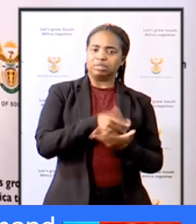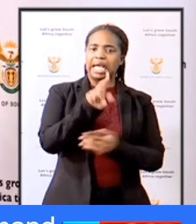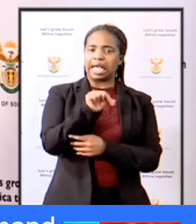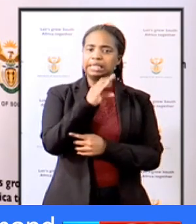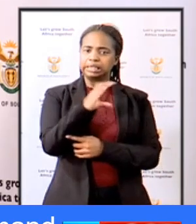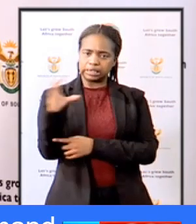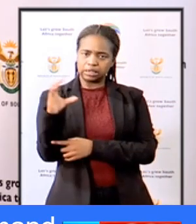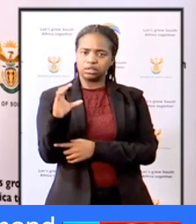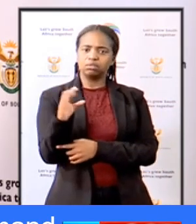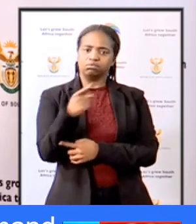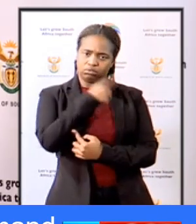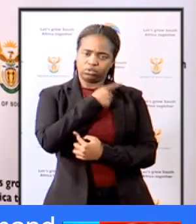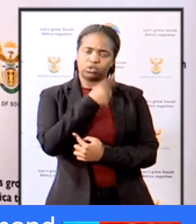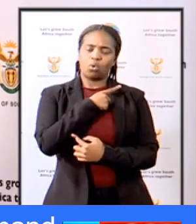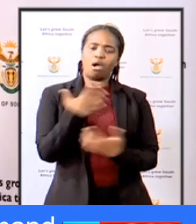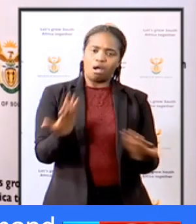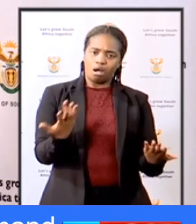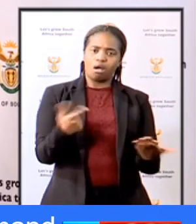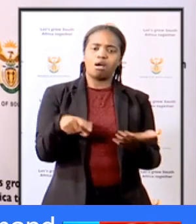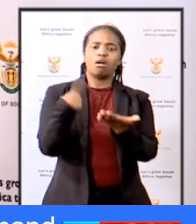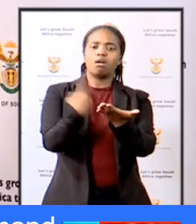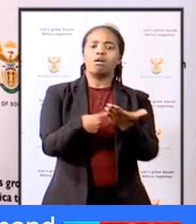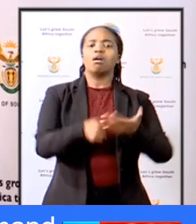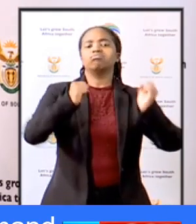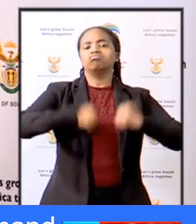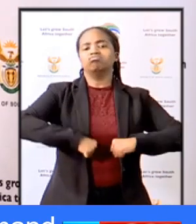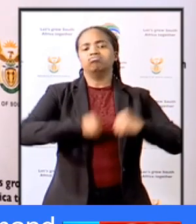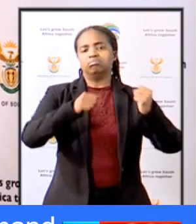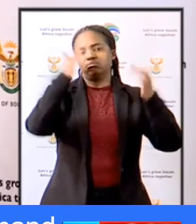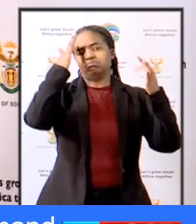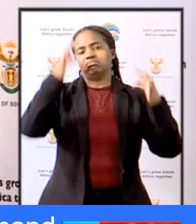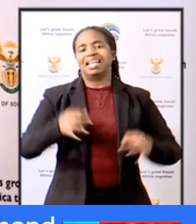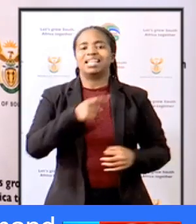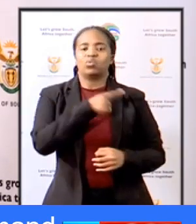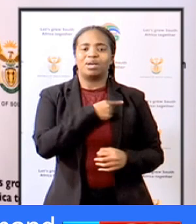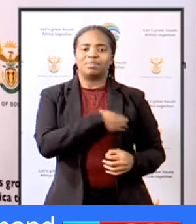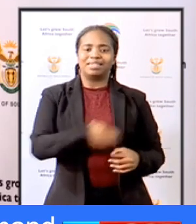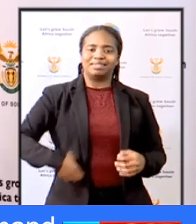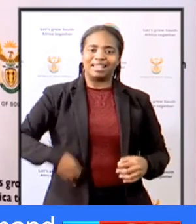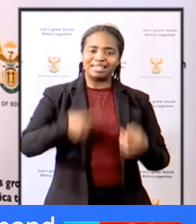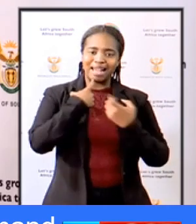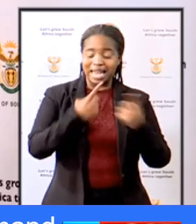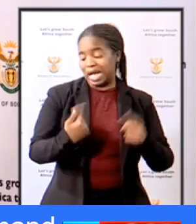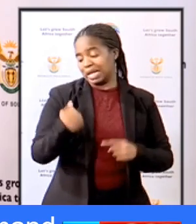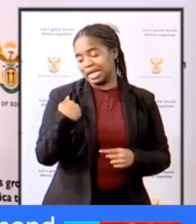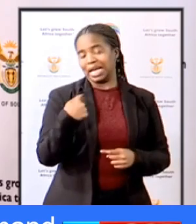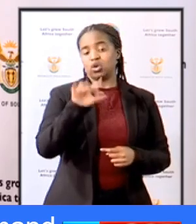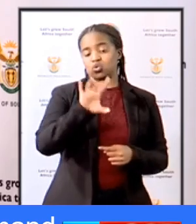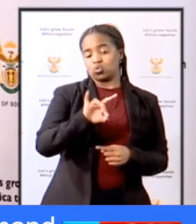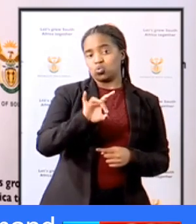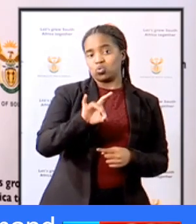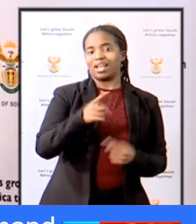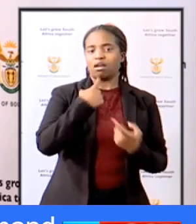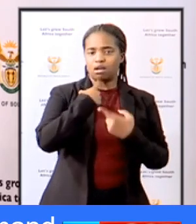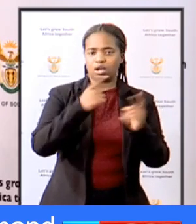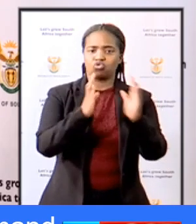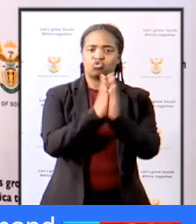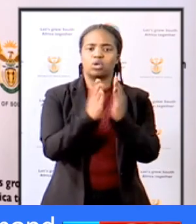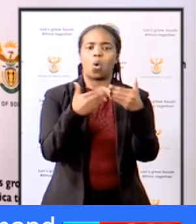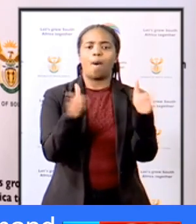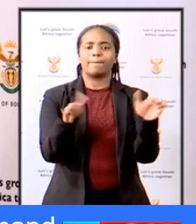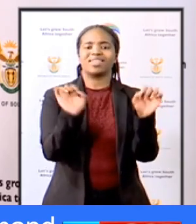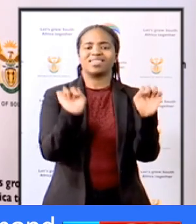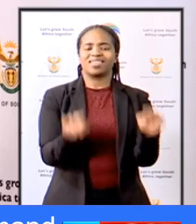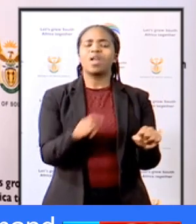decision of the National Coronavirus Command Council to open for the churches, because